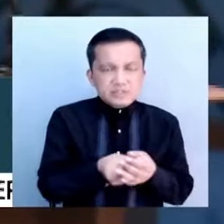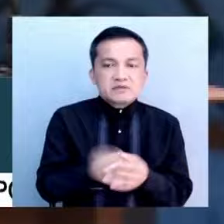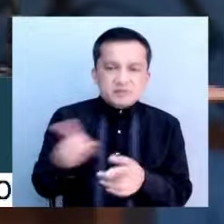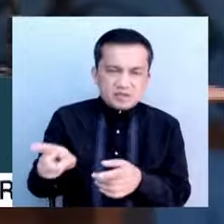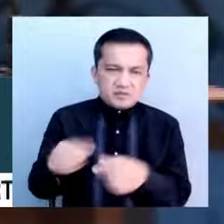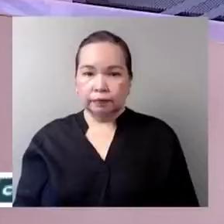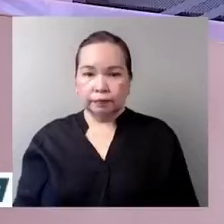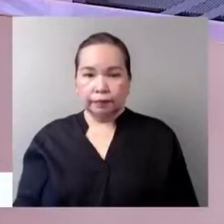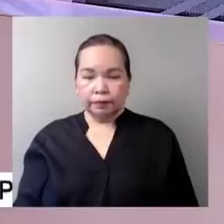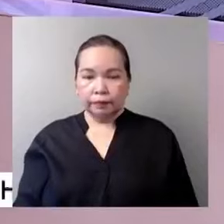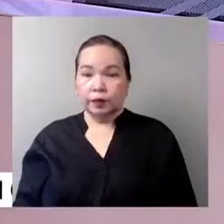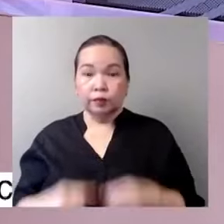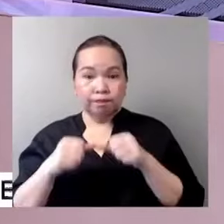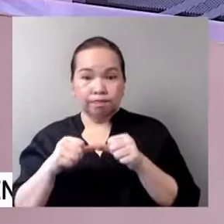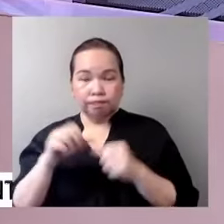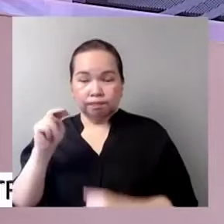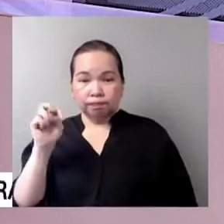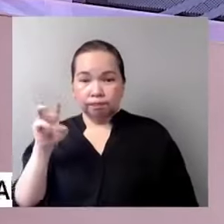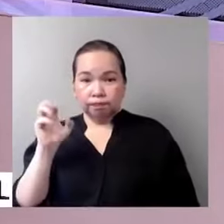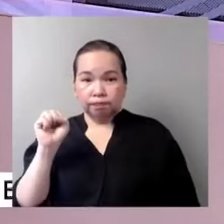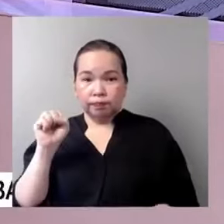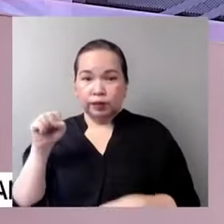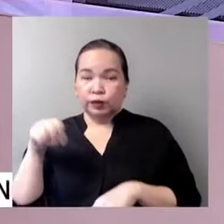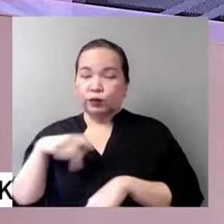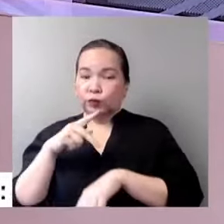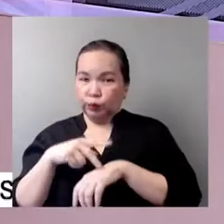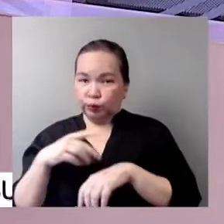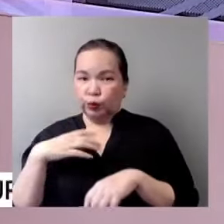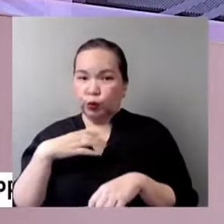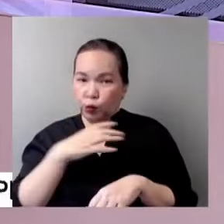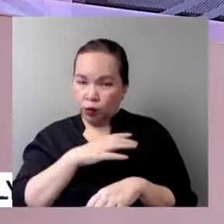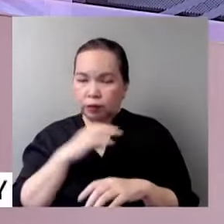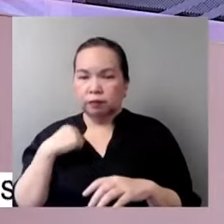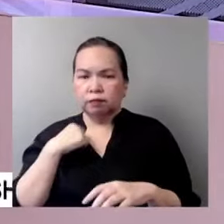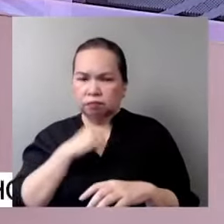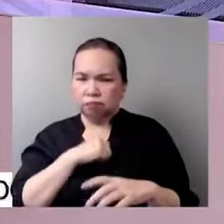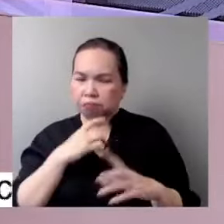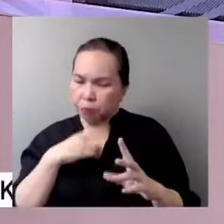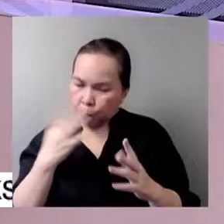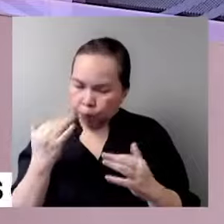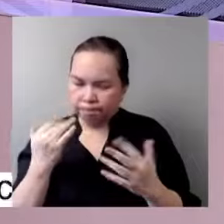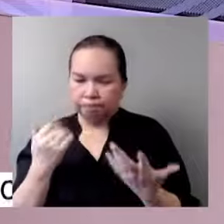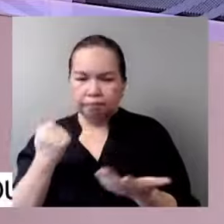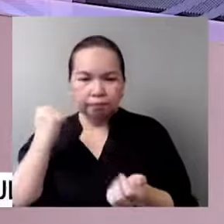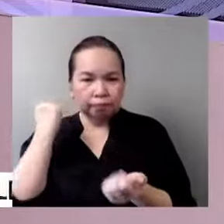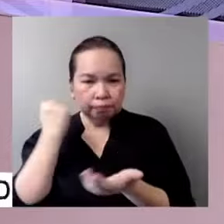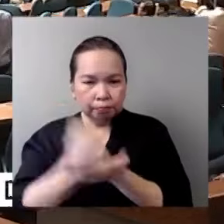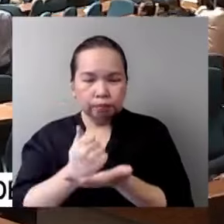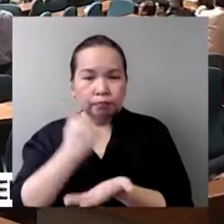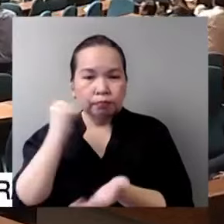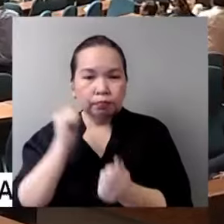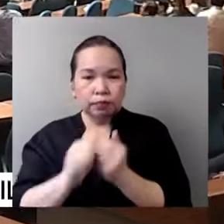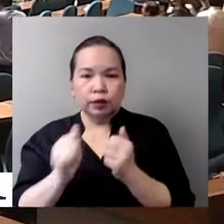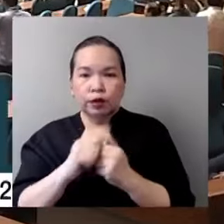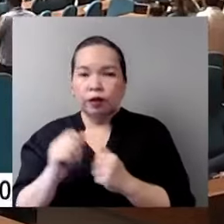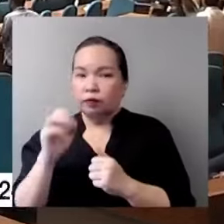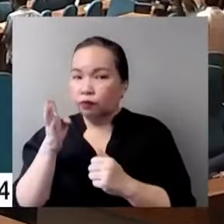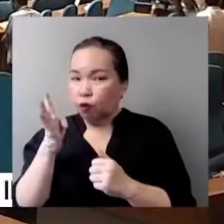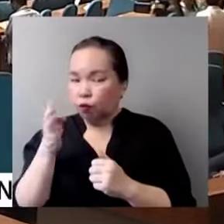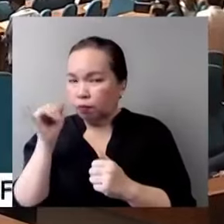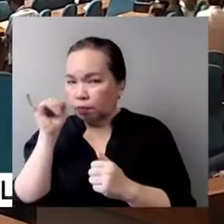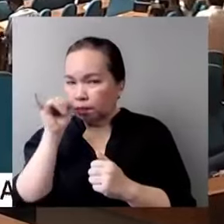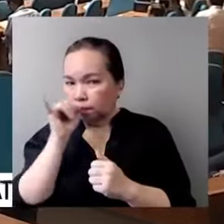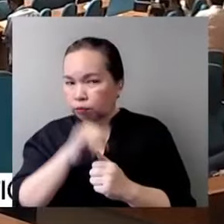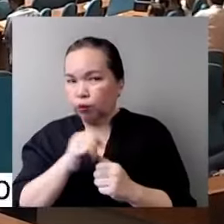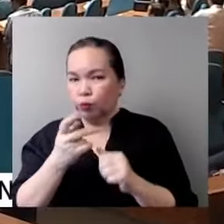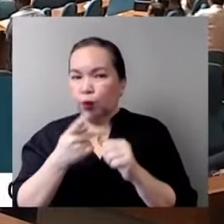scam. Philippine House lawmakers eyeing to pass the remaining four priority measures of the Marcos administration as the chamber resumes